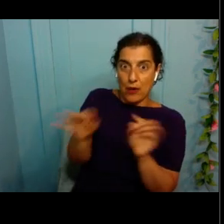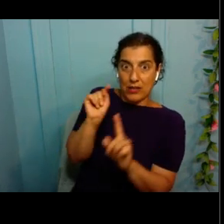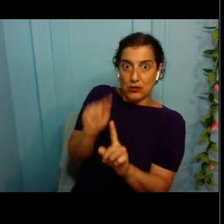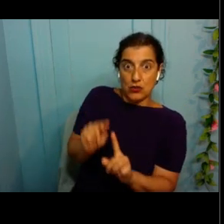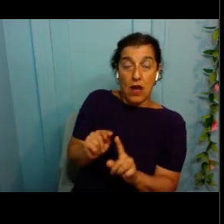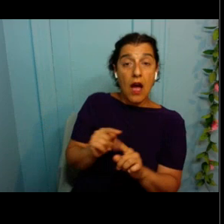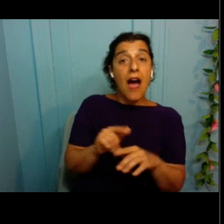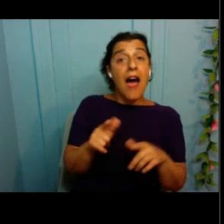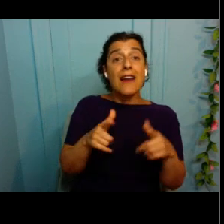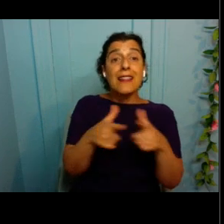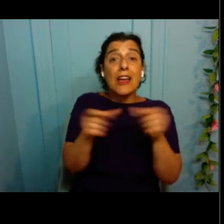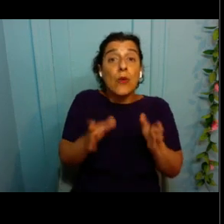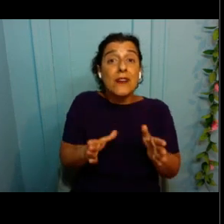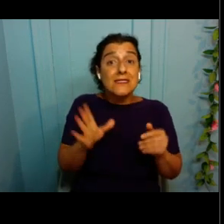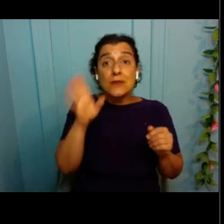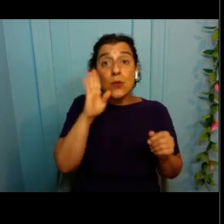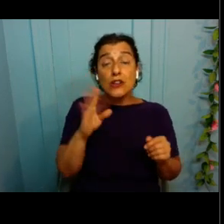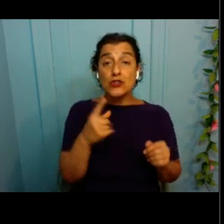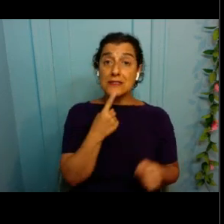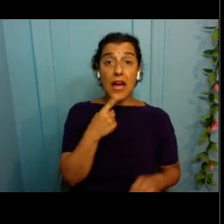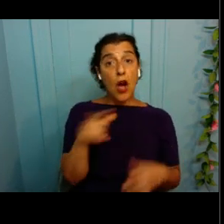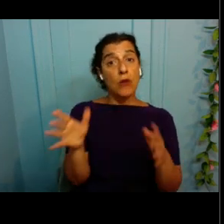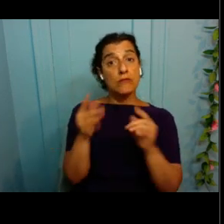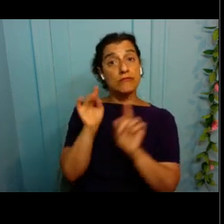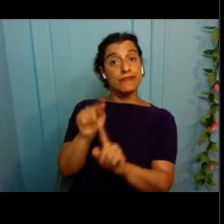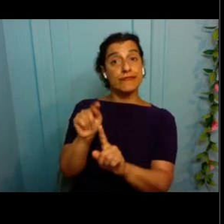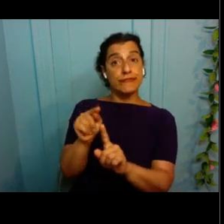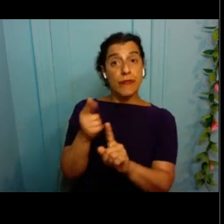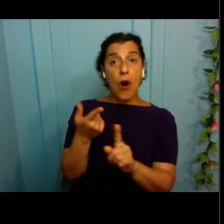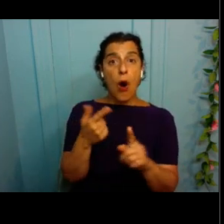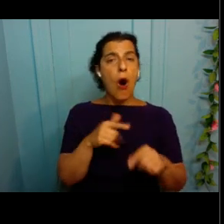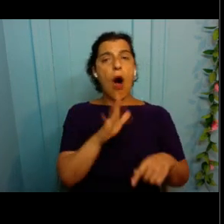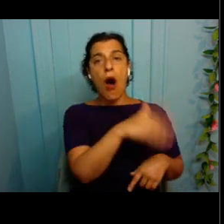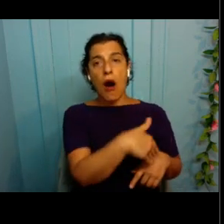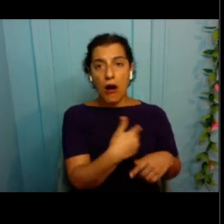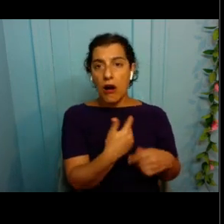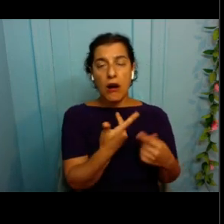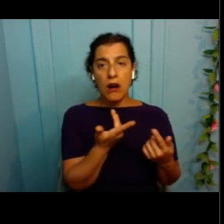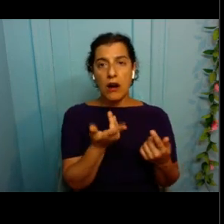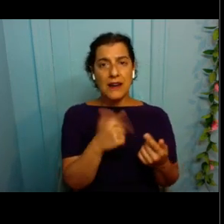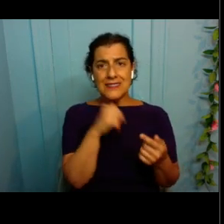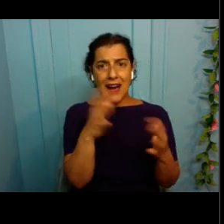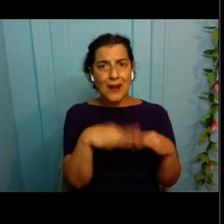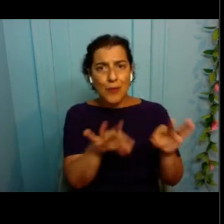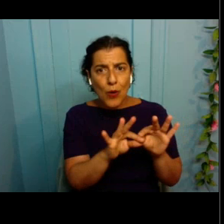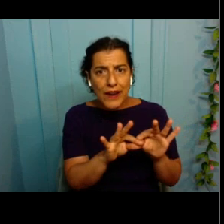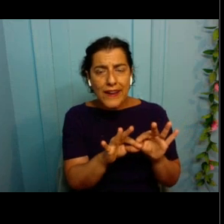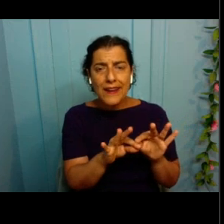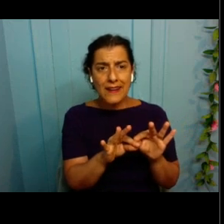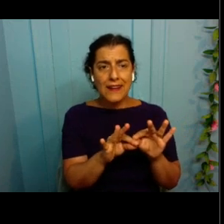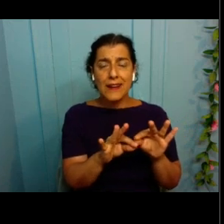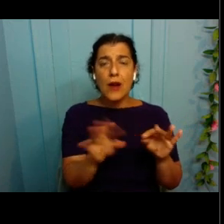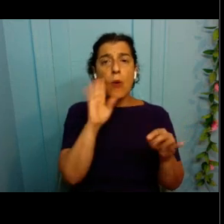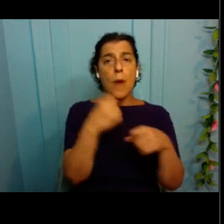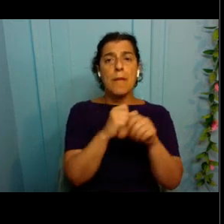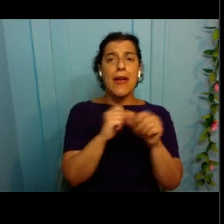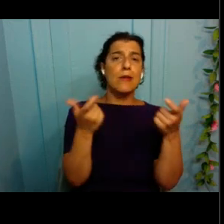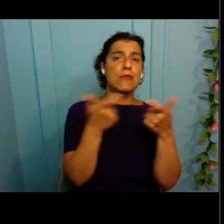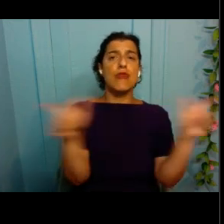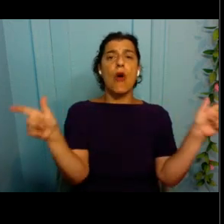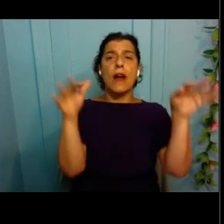if knowledge isn't necessary or important, and they'll make broad claims about